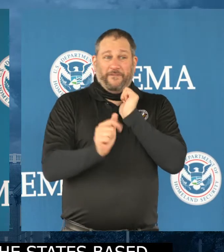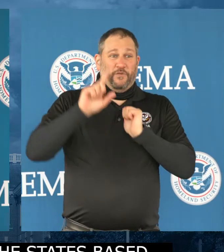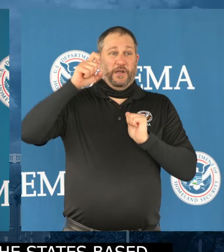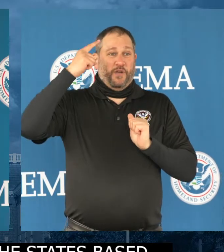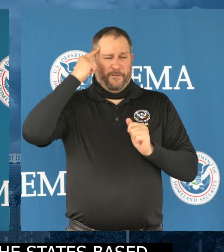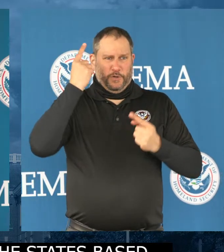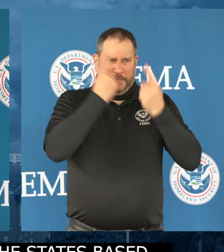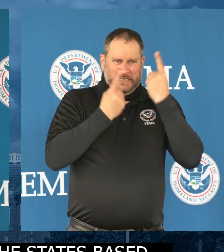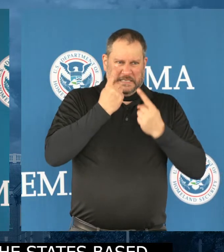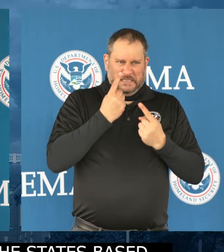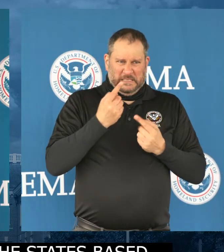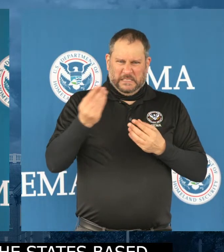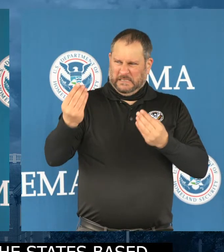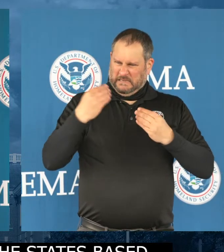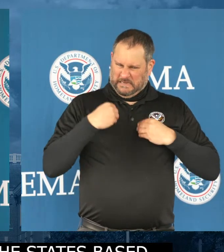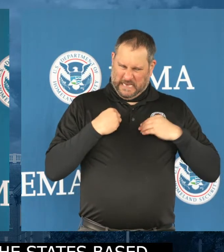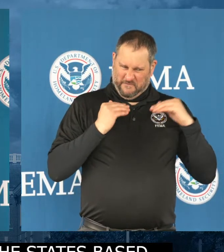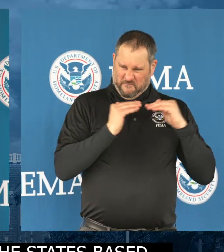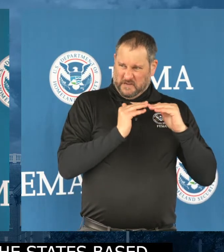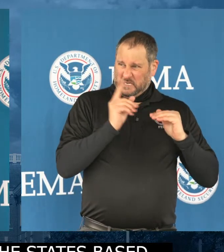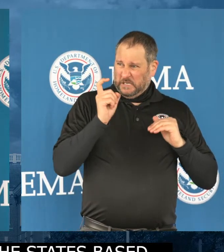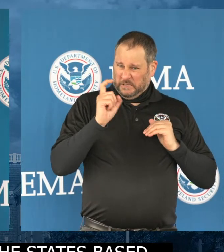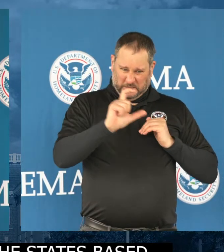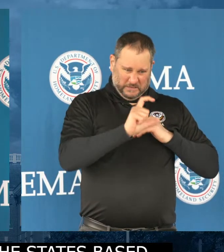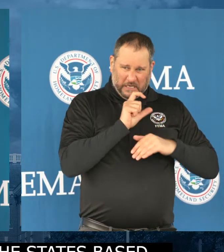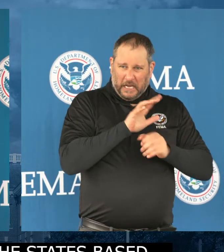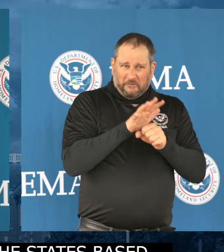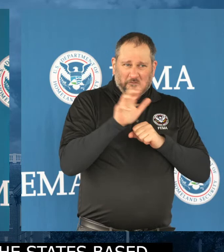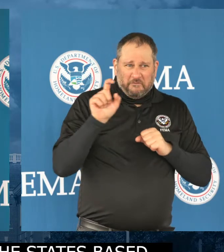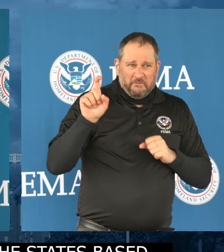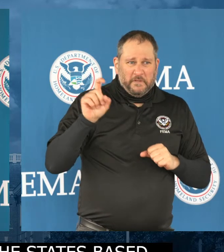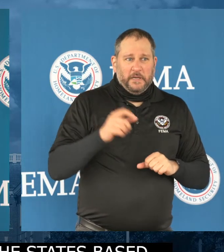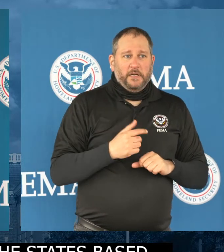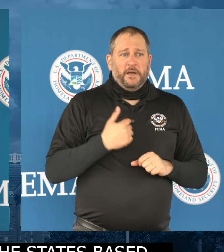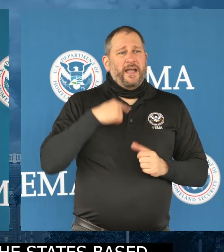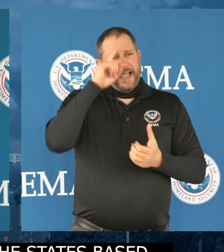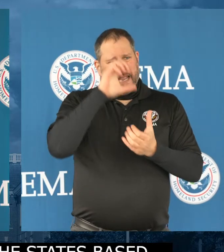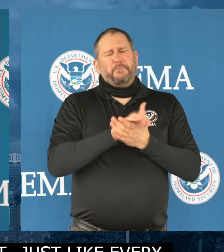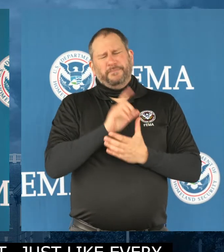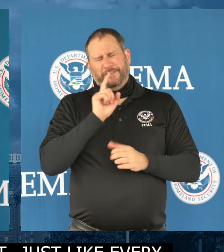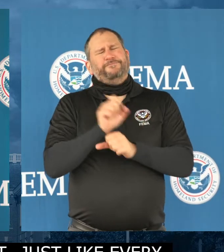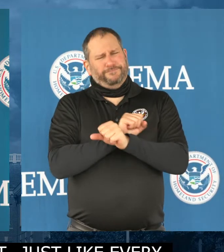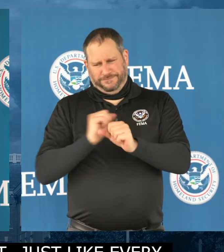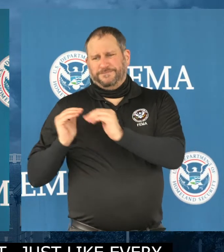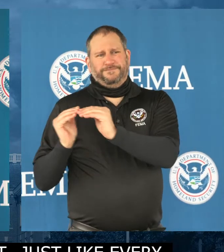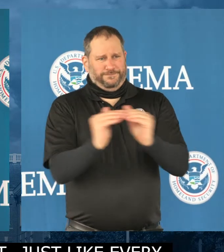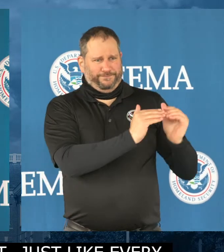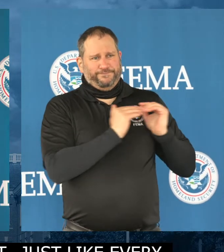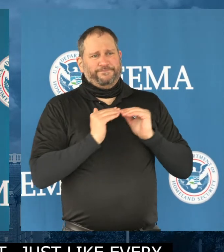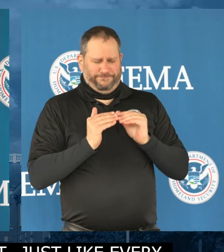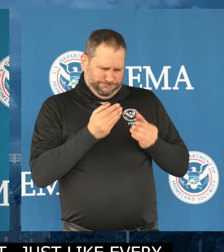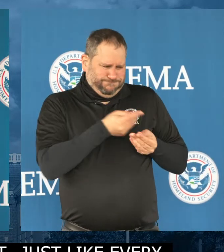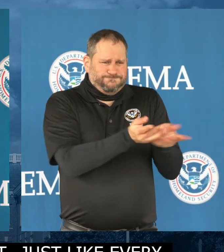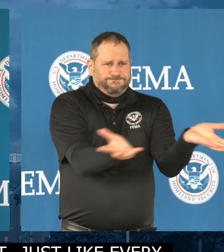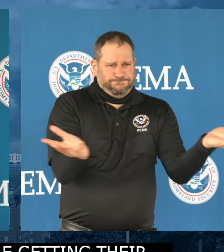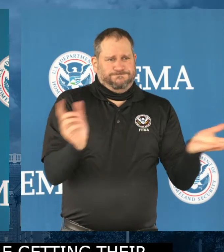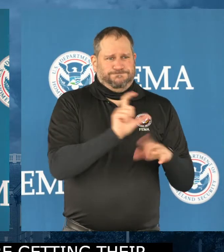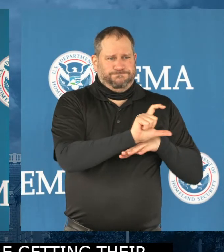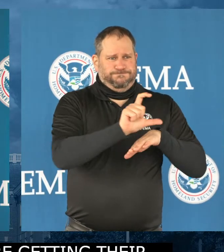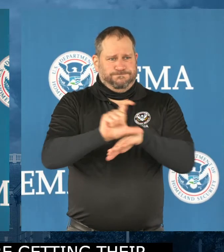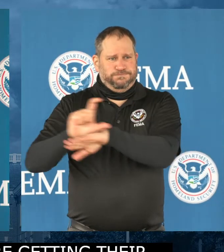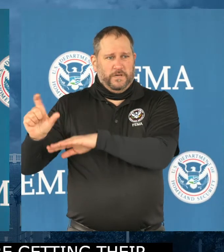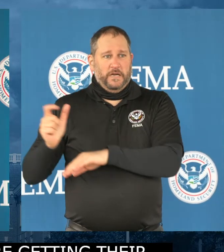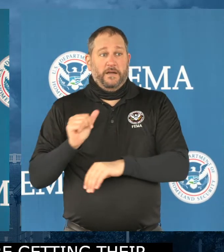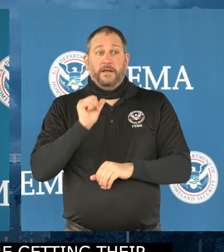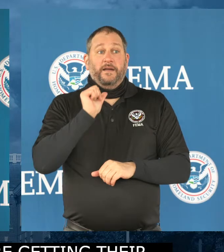You know, I believe that people are honest and that they're going to give you the fair share. That doesn't mean I'm not an advocate for for